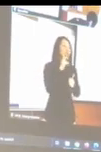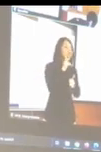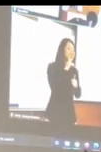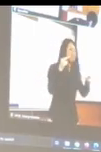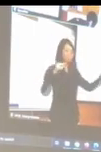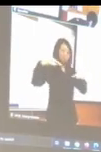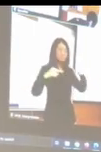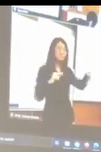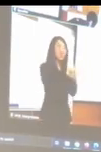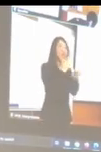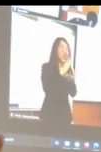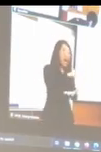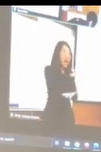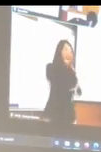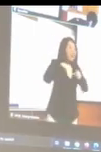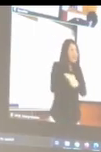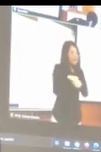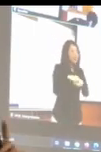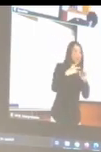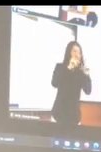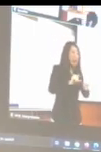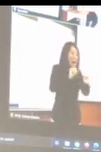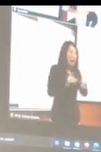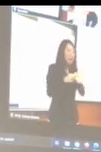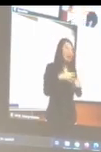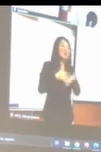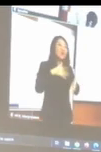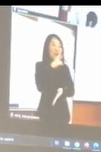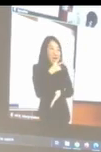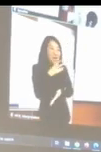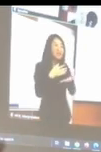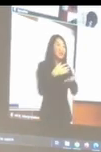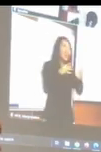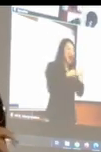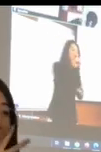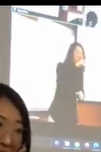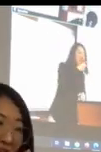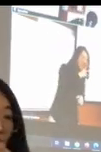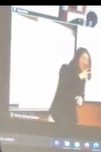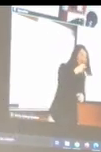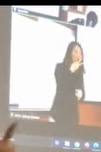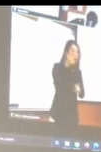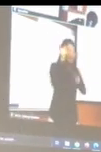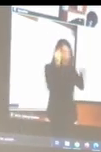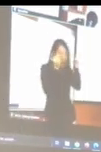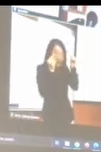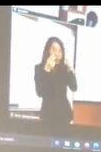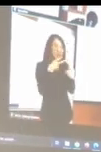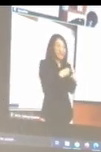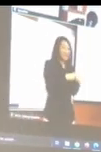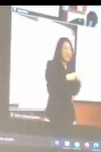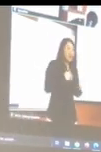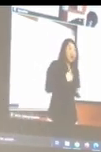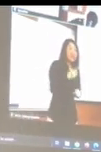wonderful researcher, trainer, and practitioner. We learned a lot from the talk. And we also want to give special thanks